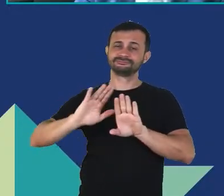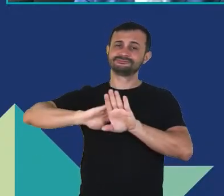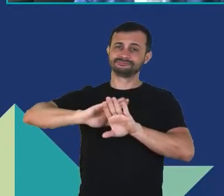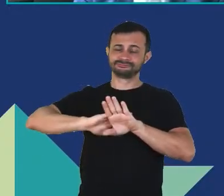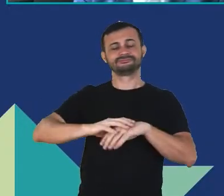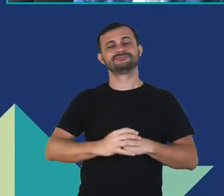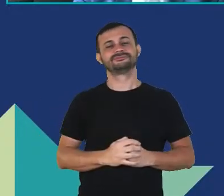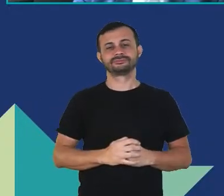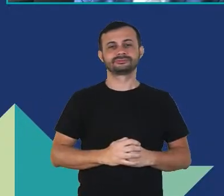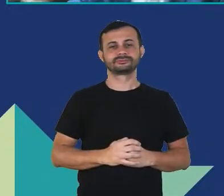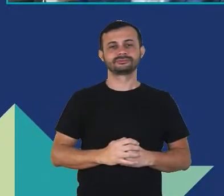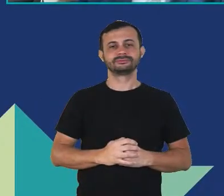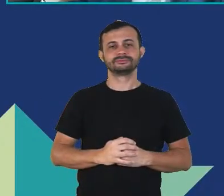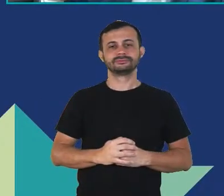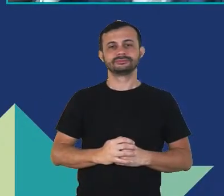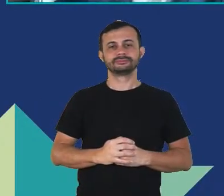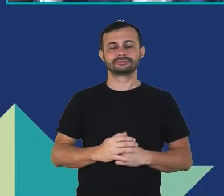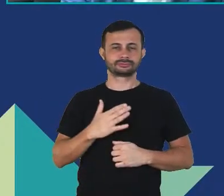personal message to you is